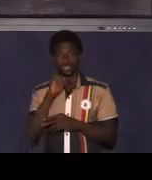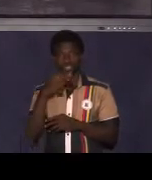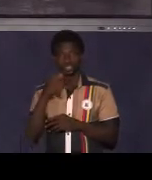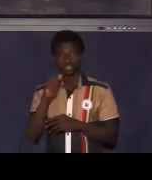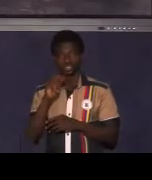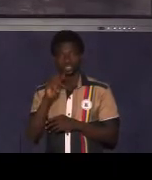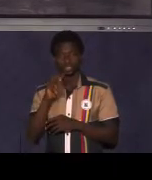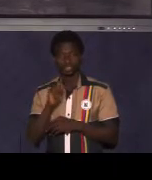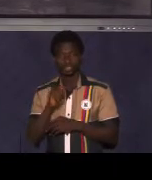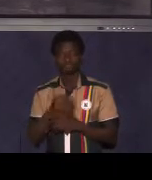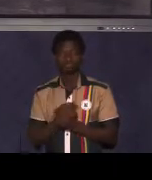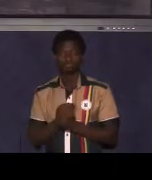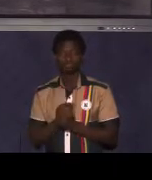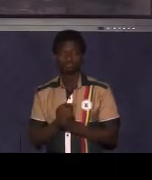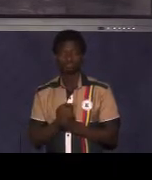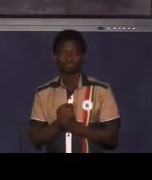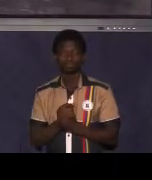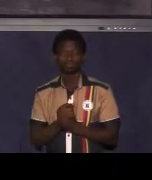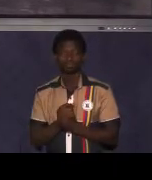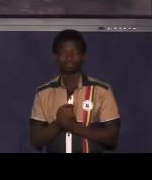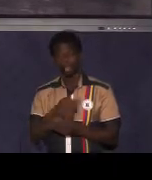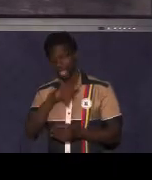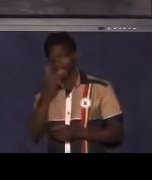of shall not is shan't.